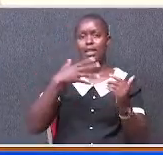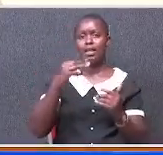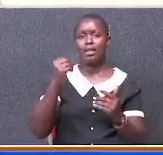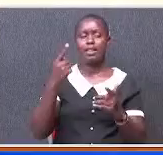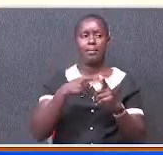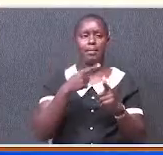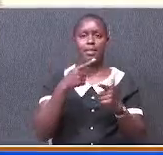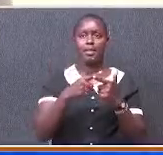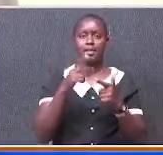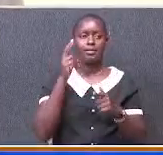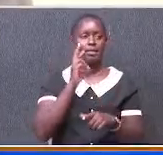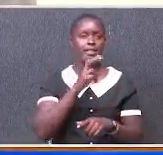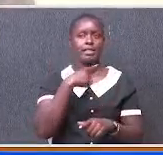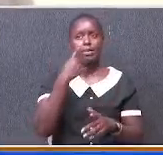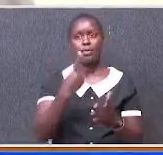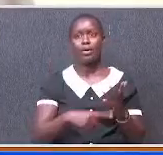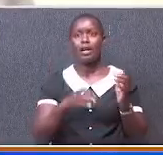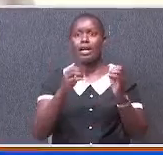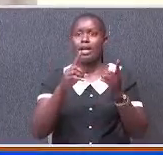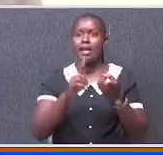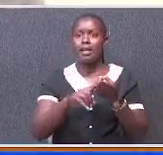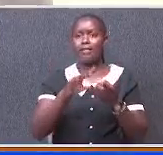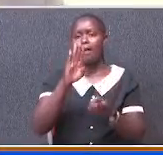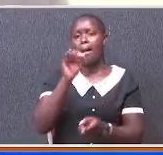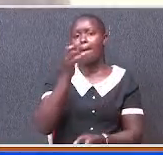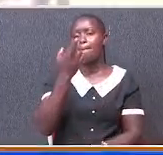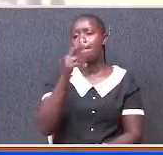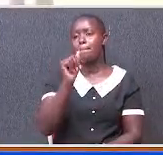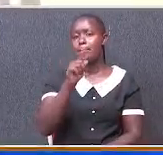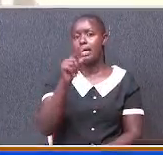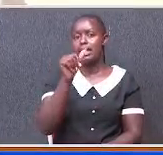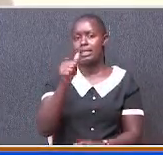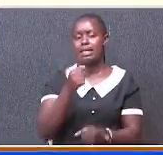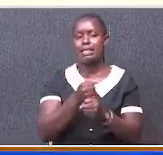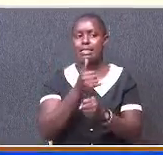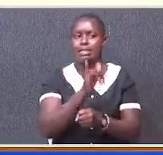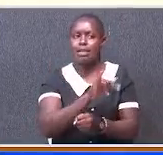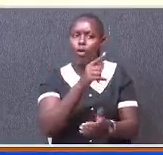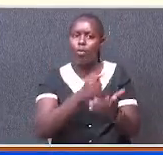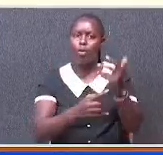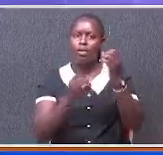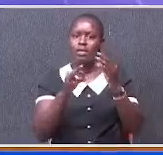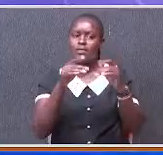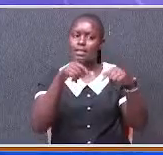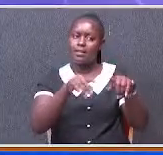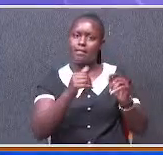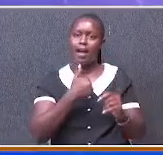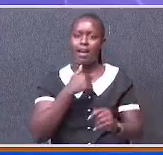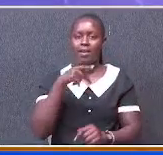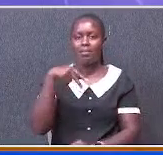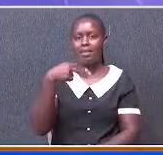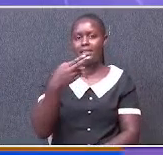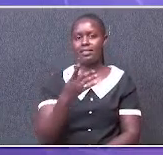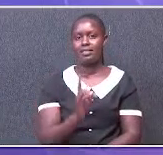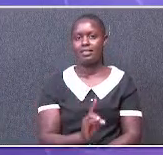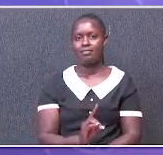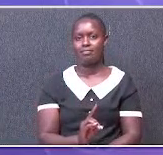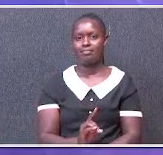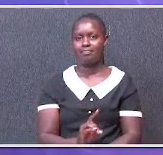and say, kama Mark Baraza alifanya hivi, na kama angekuwa na PhD angefanya kafika wapi? Right,